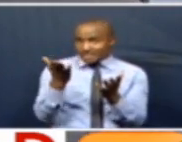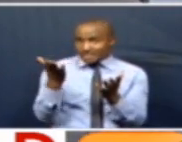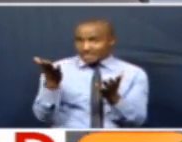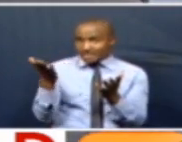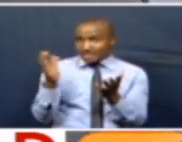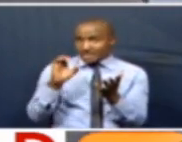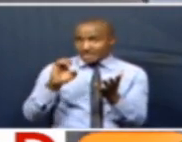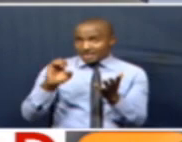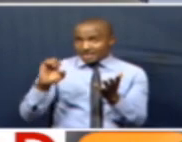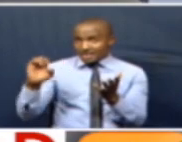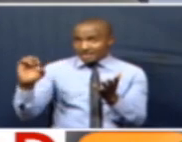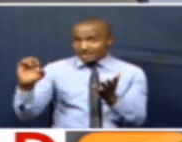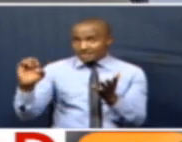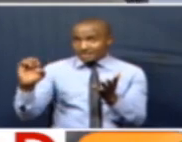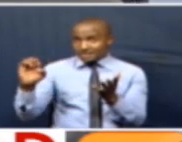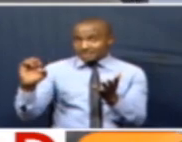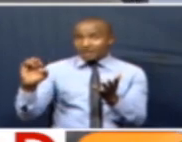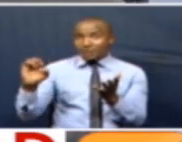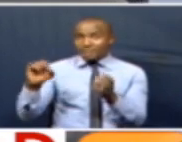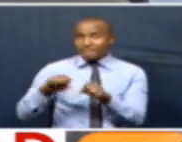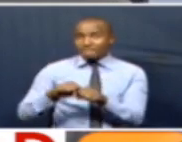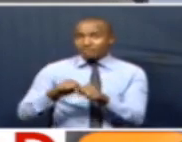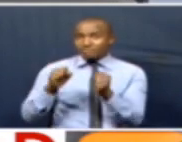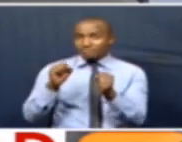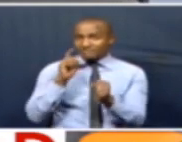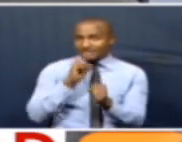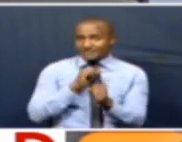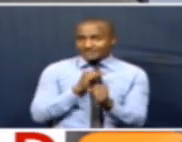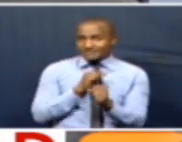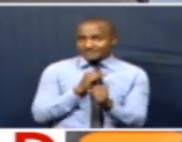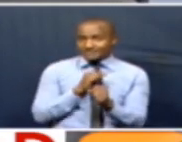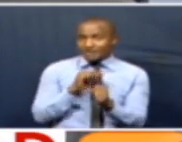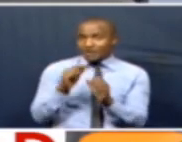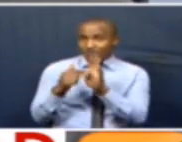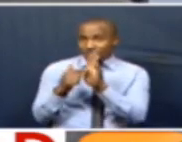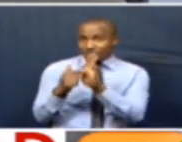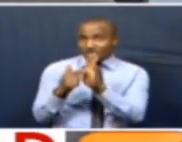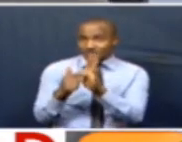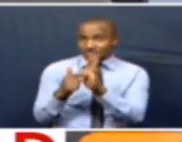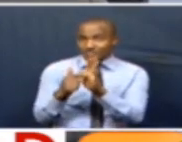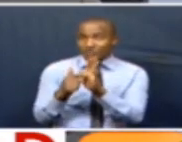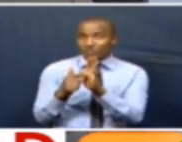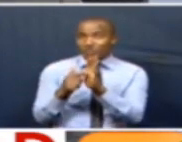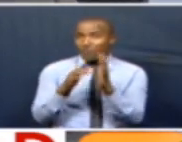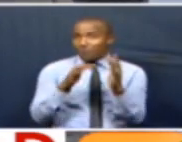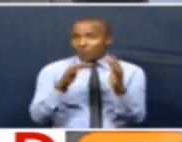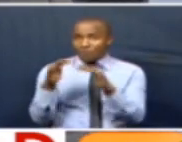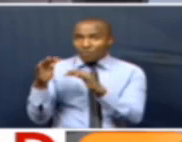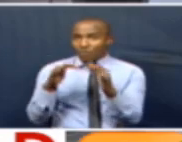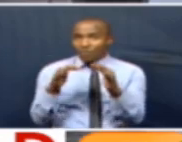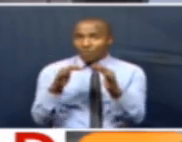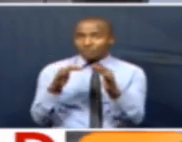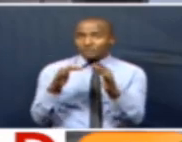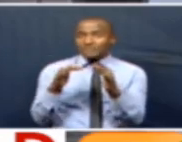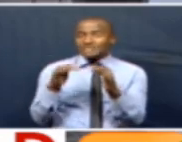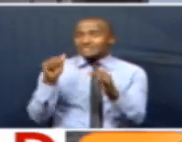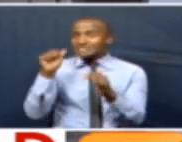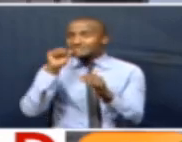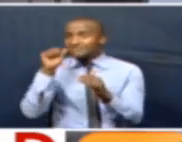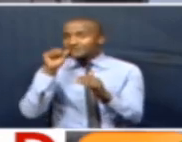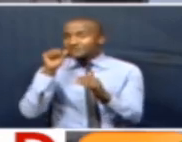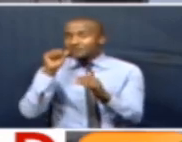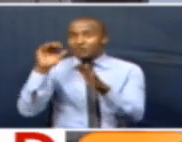East had broken down. That, for example, the war in Germany had come